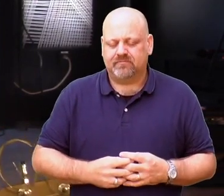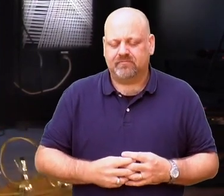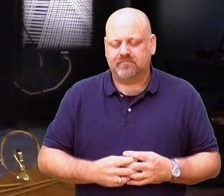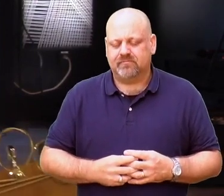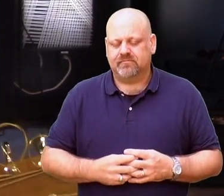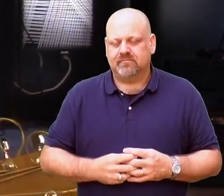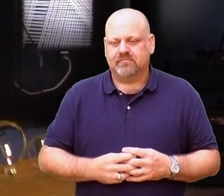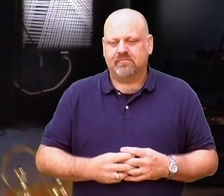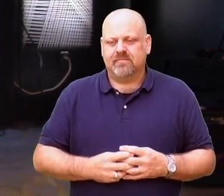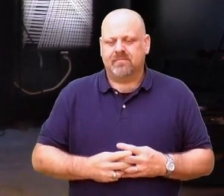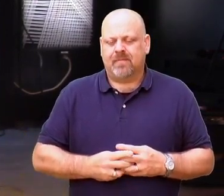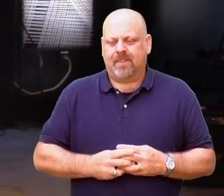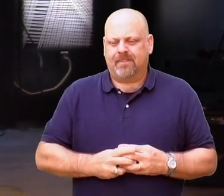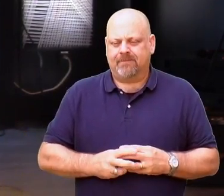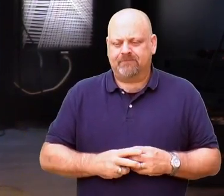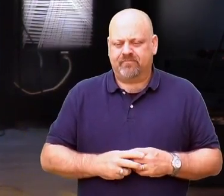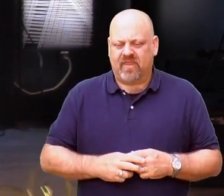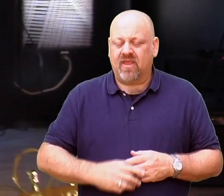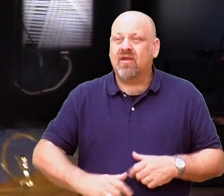broken.